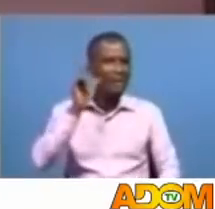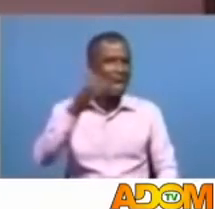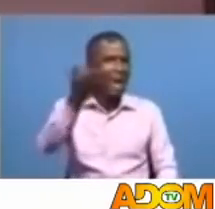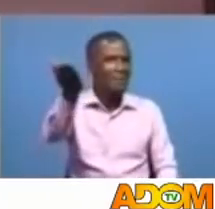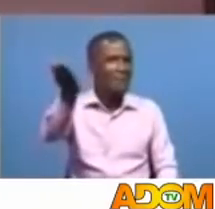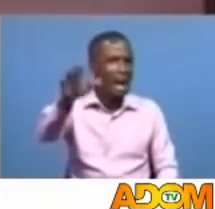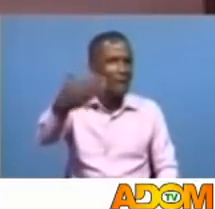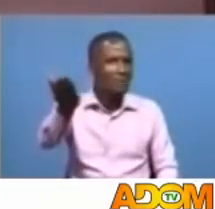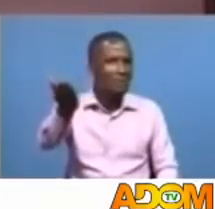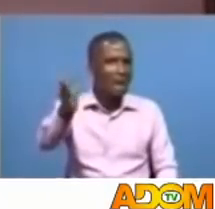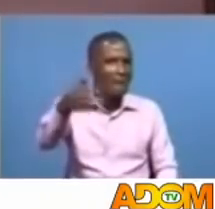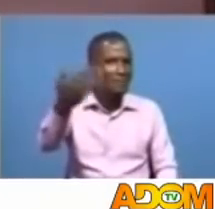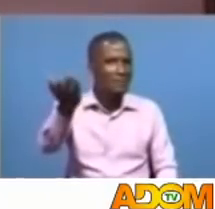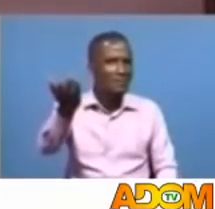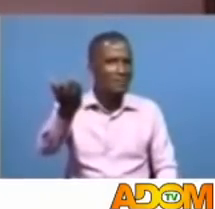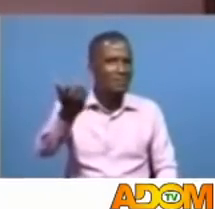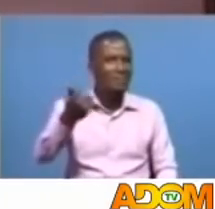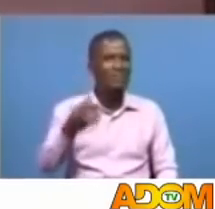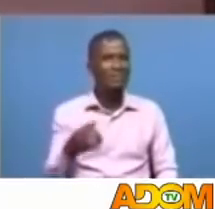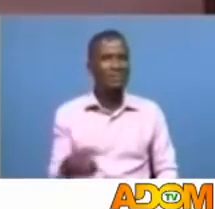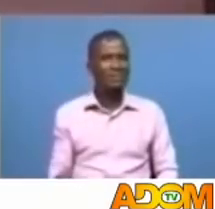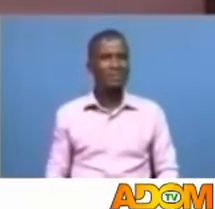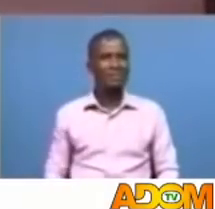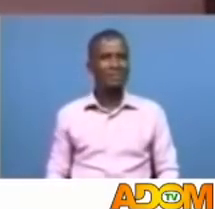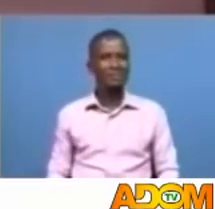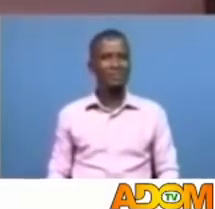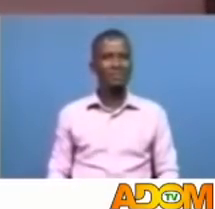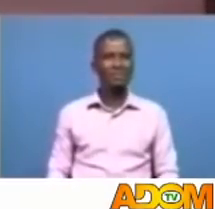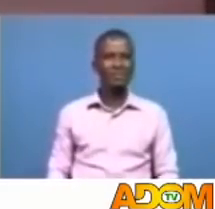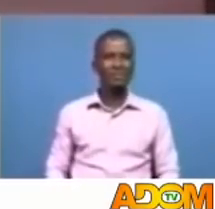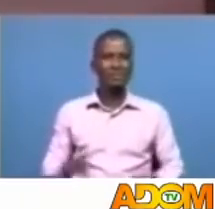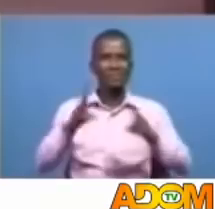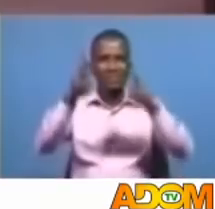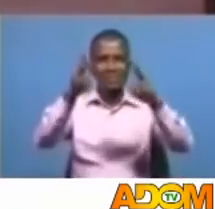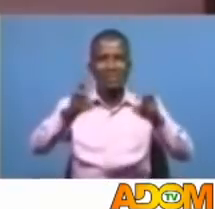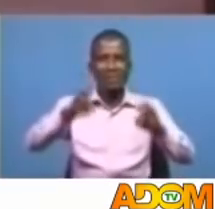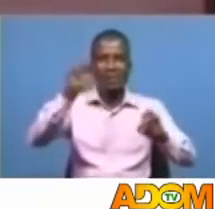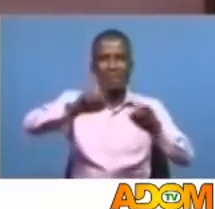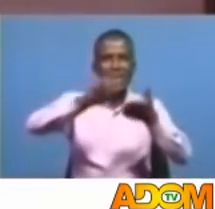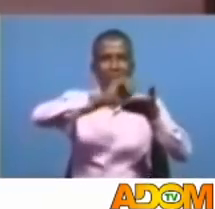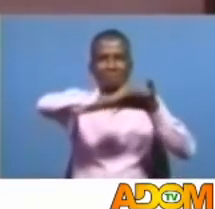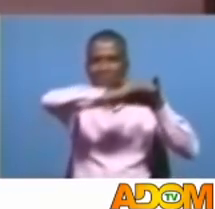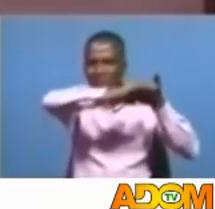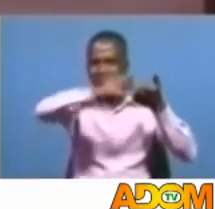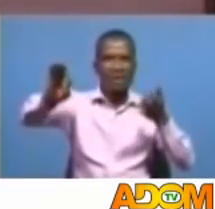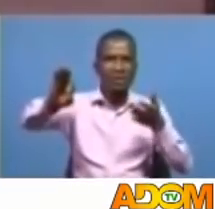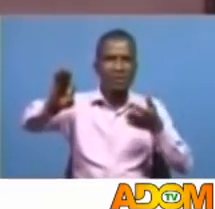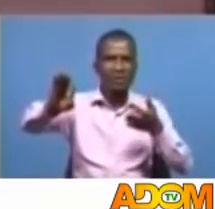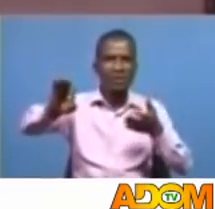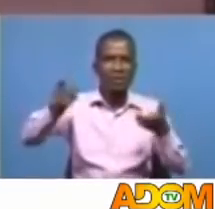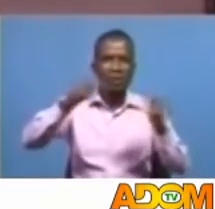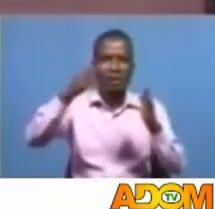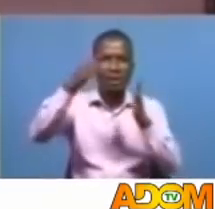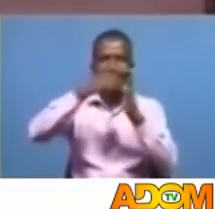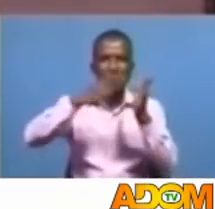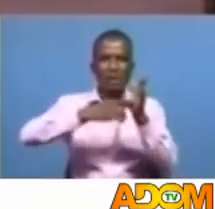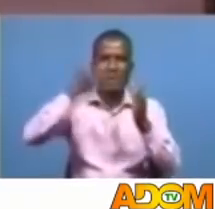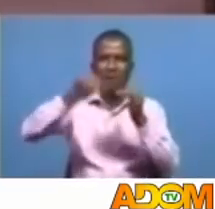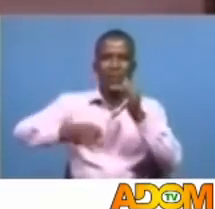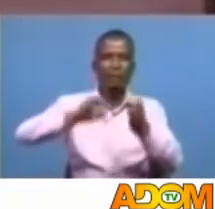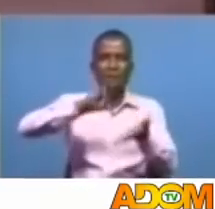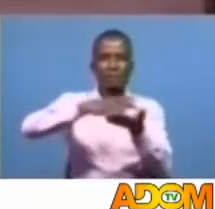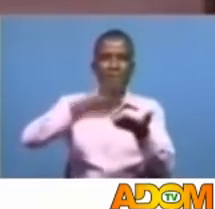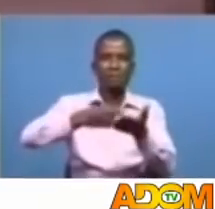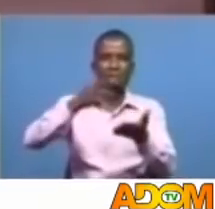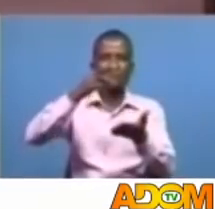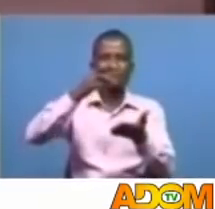In our respectful view, their case should have been struck out when they failed to file their witness statement as ordered by